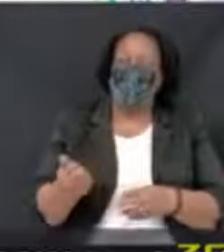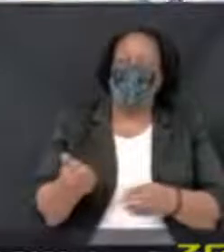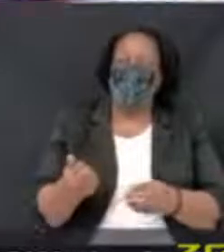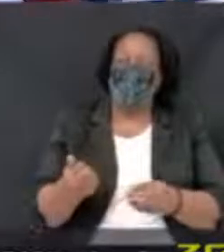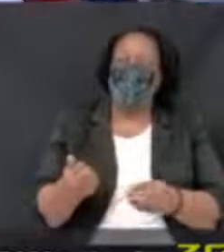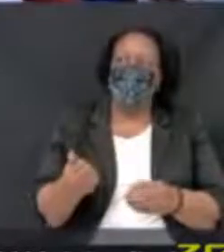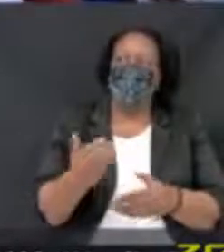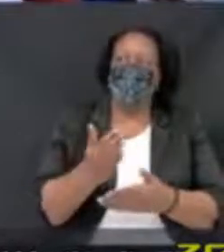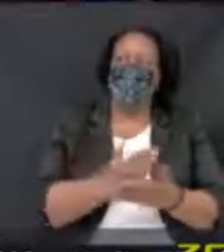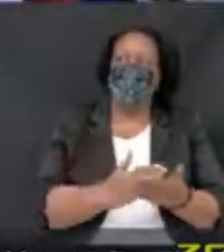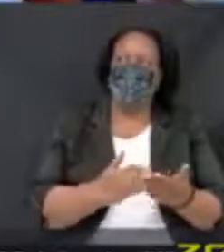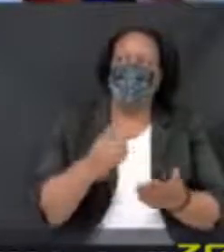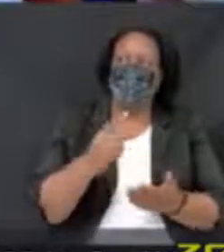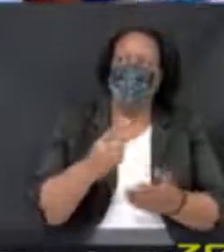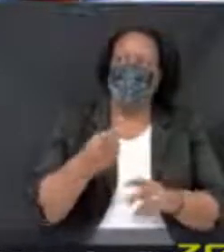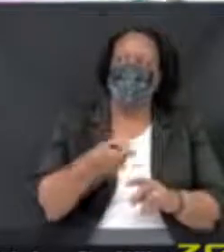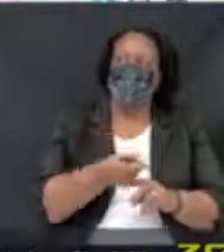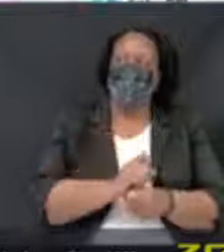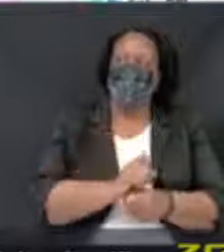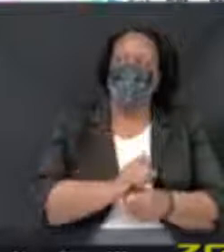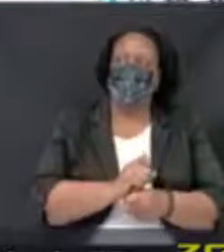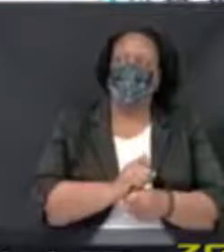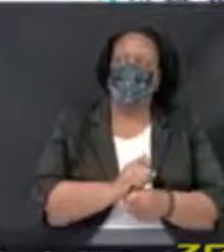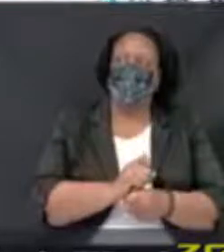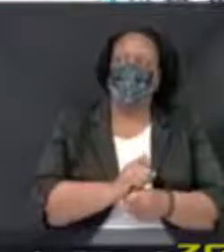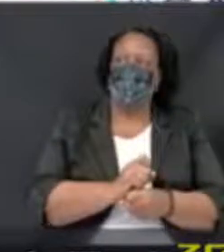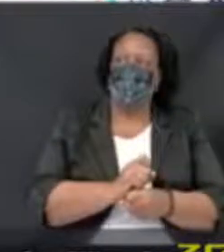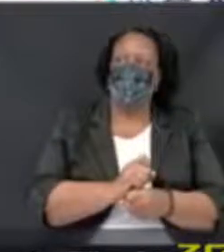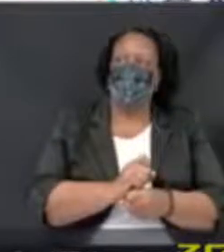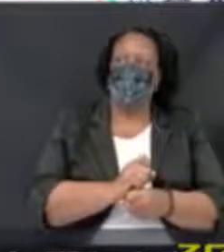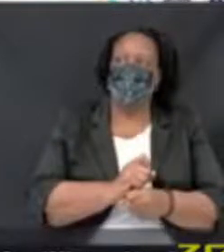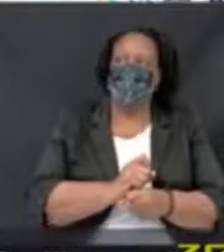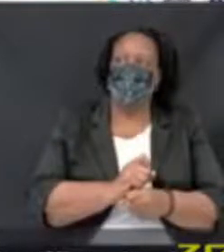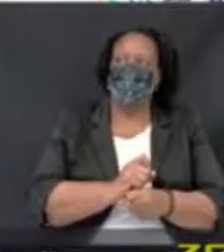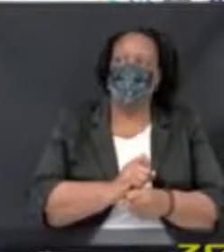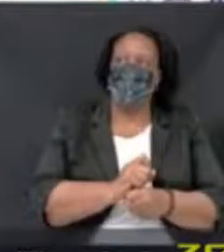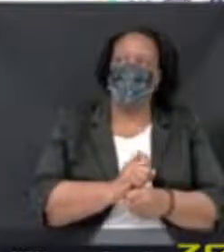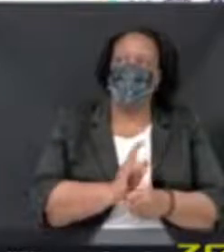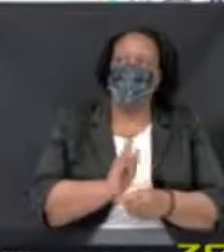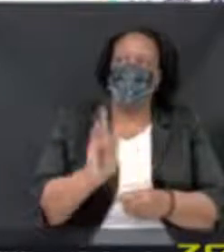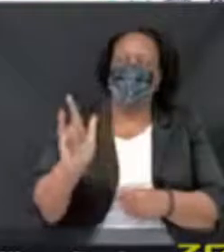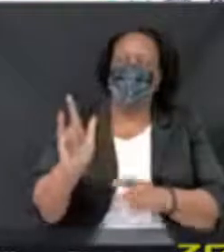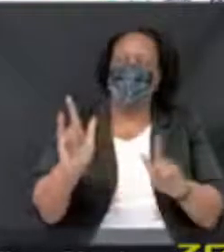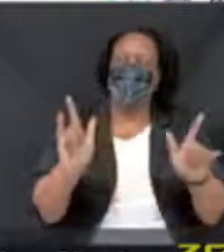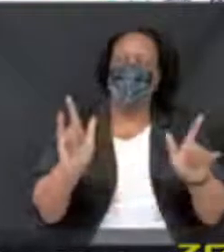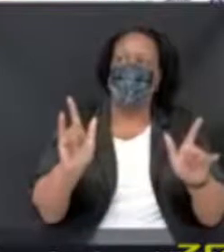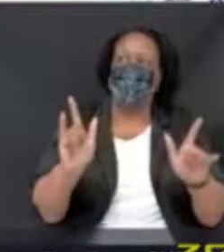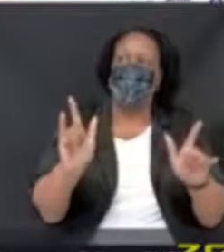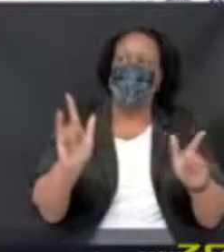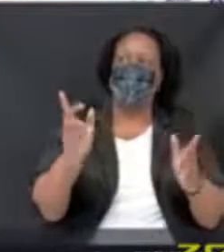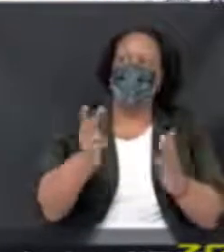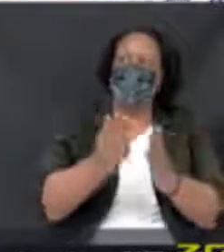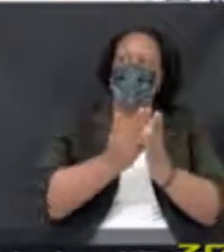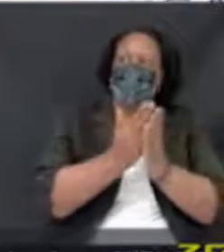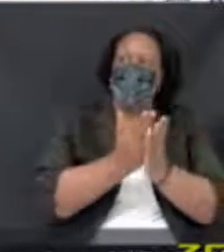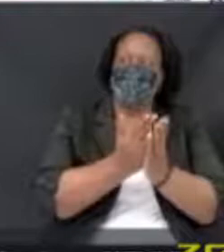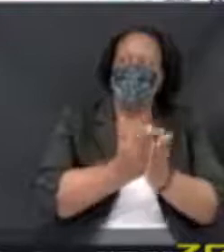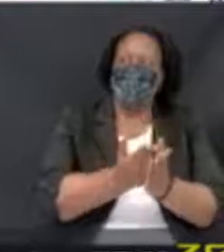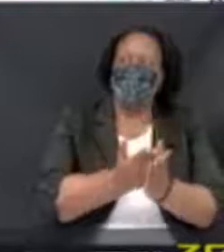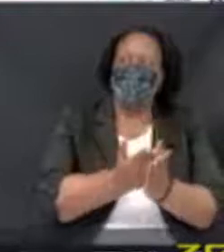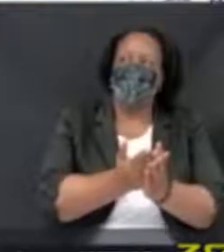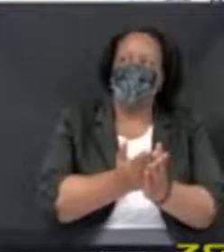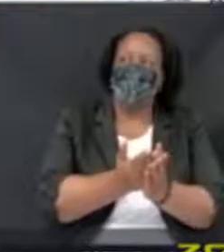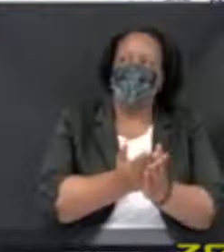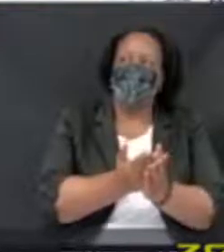Technology, a Senior Representative of the St. Kitts and Nevis Port Authority, a Senior Representative of the Nevis Air and Seaport